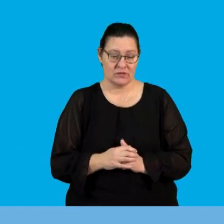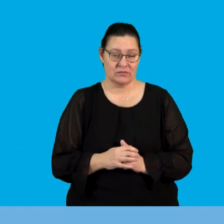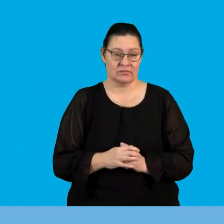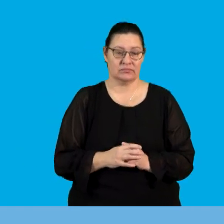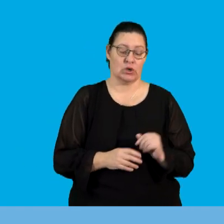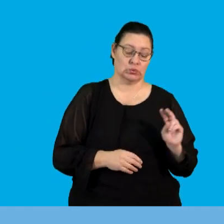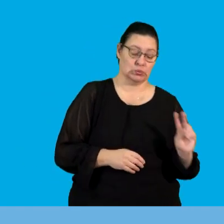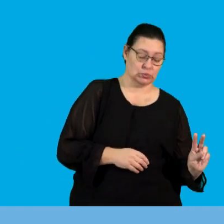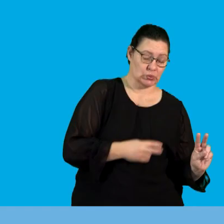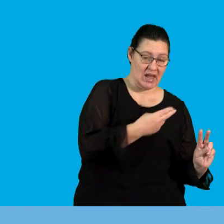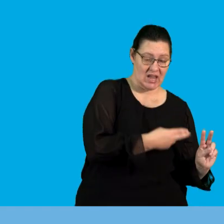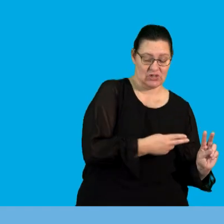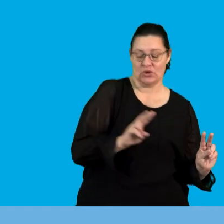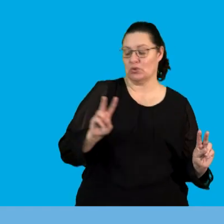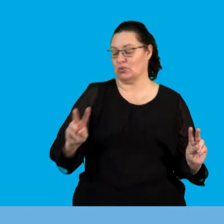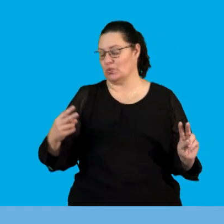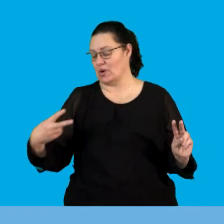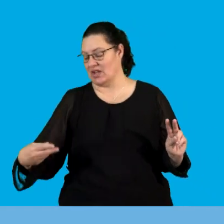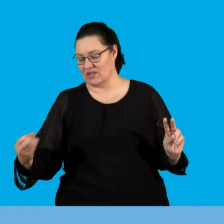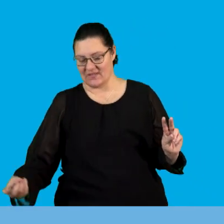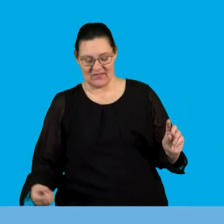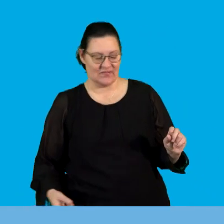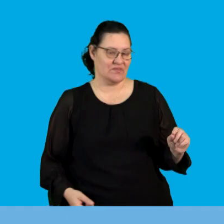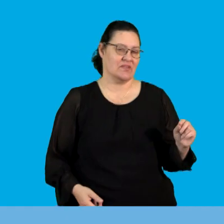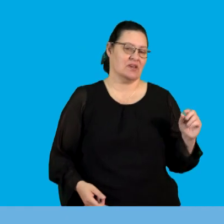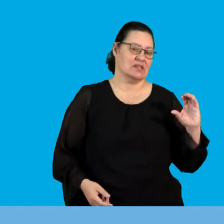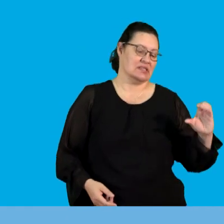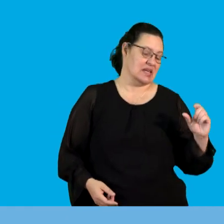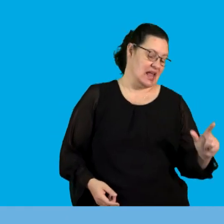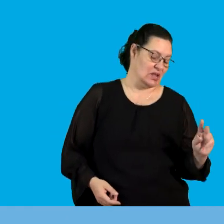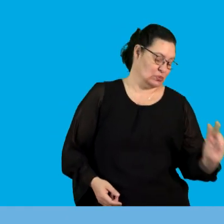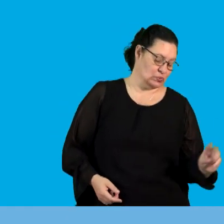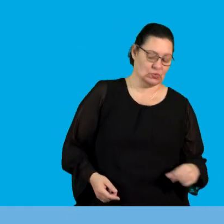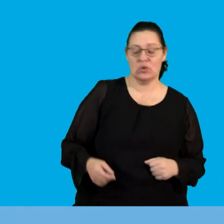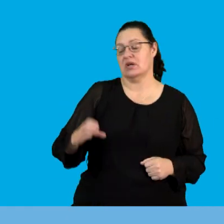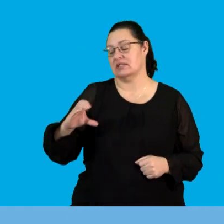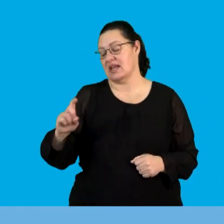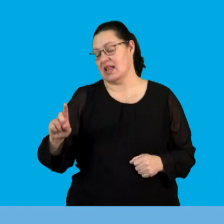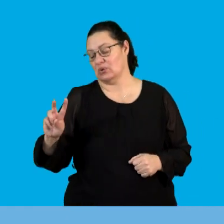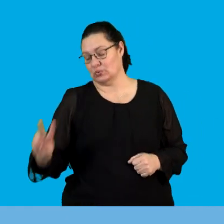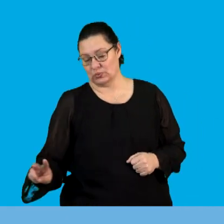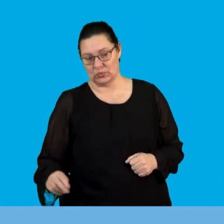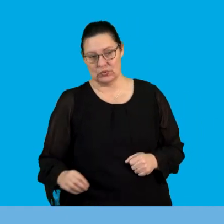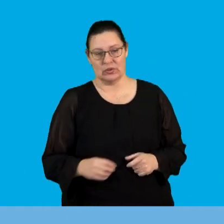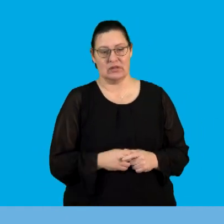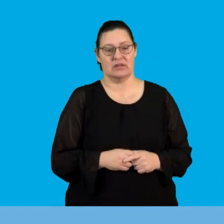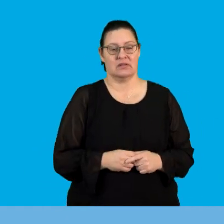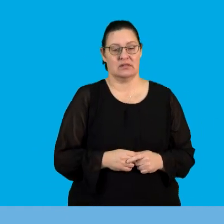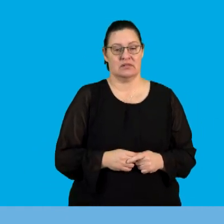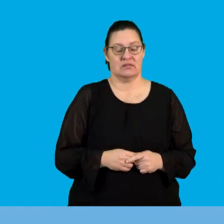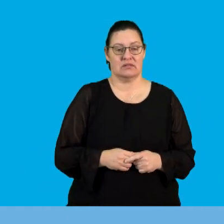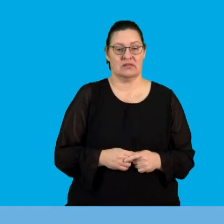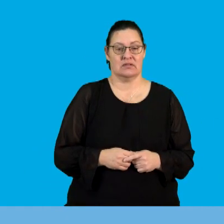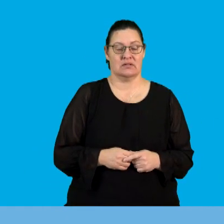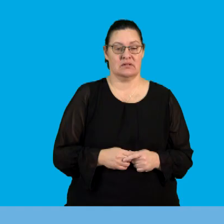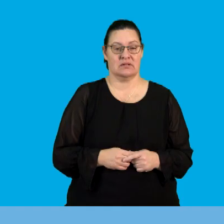So 2 hydrogens on the left-hand side, 2 hydrogens on the right-hand side. 2 chlorines on the left-hand side, we have 2